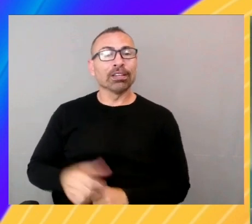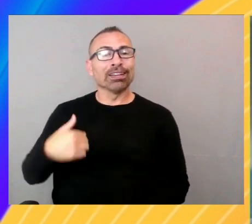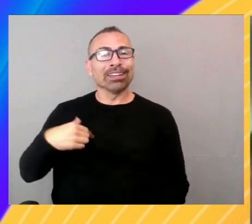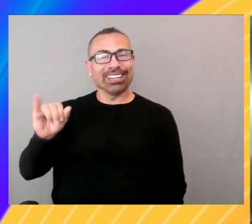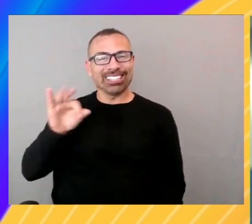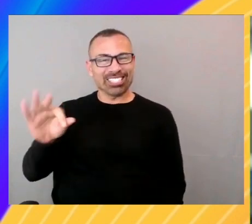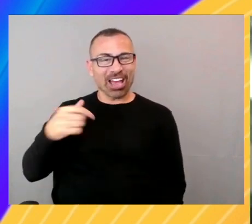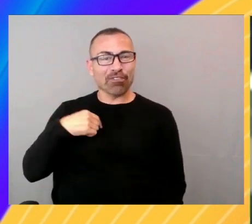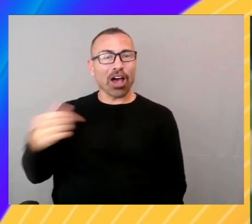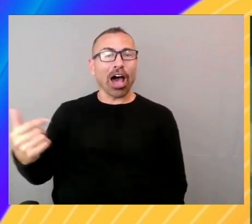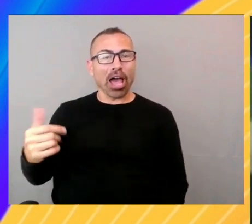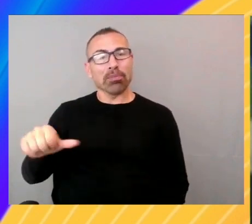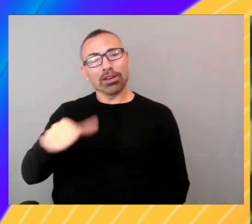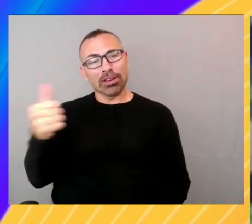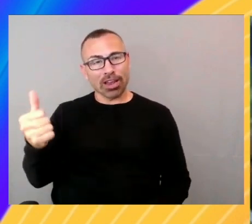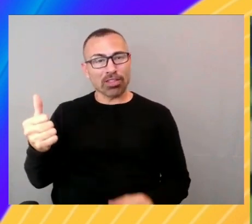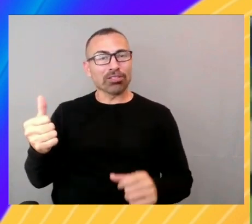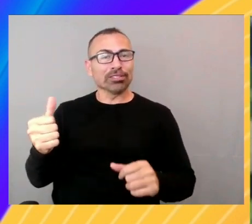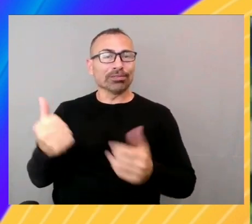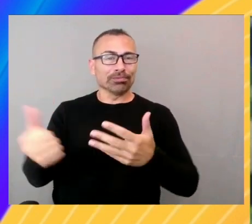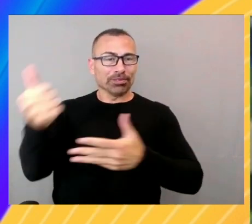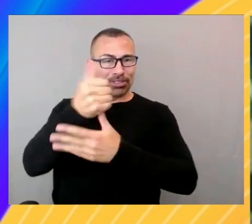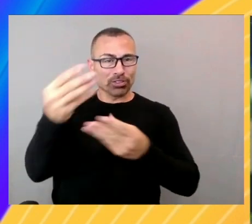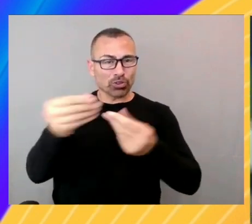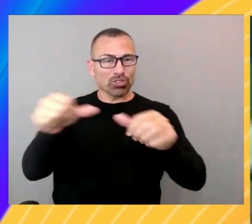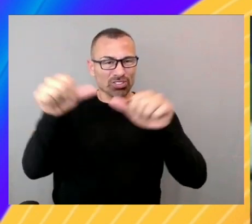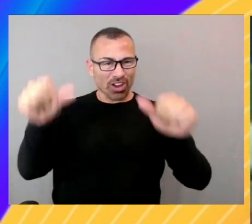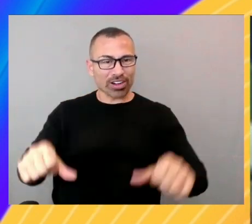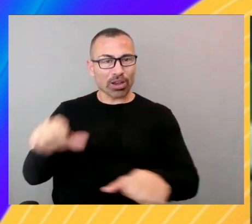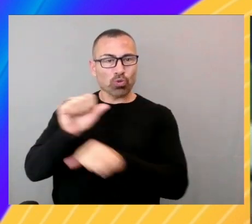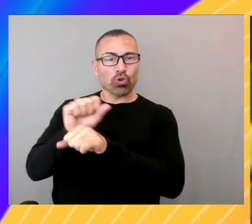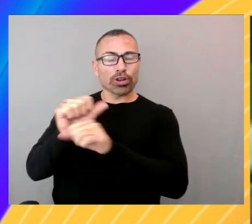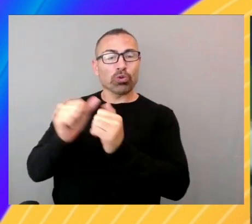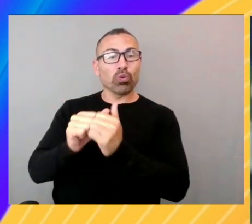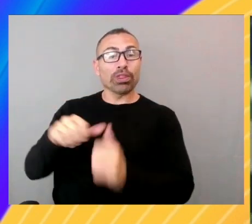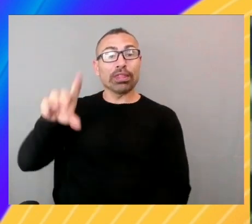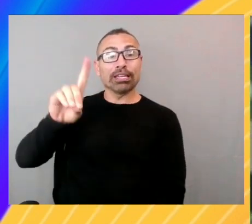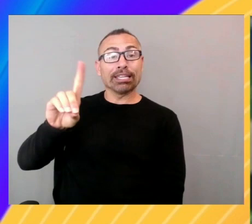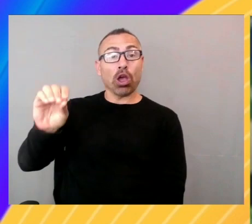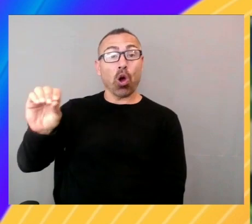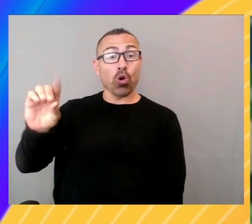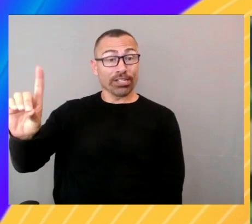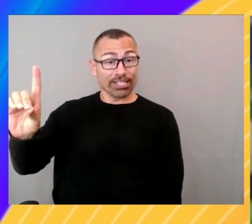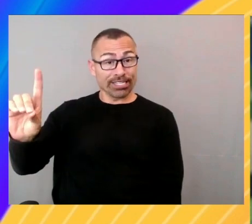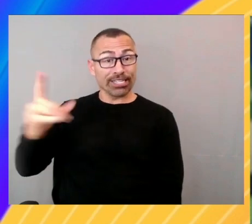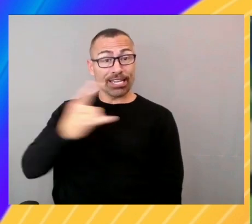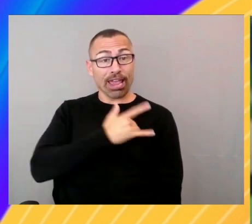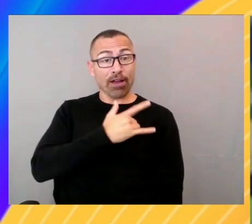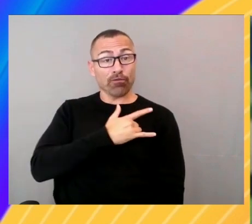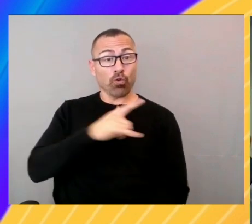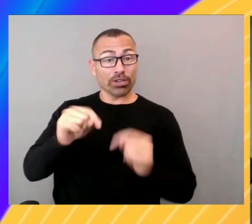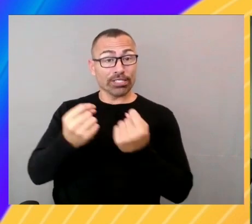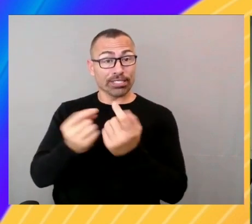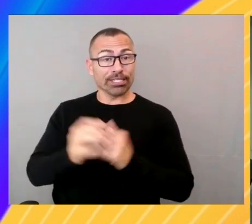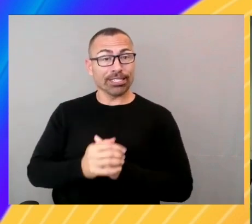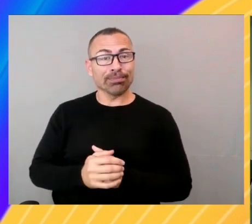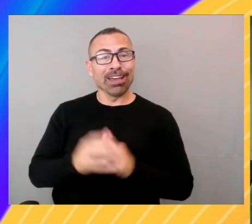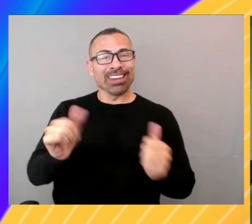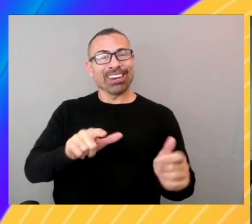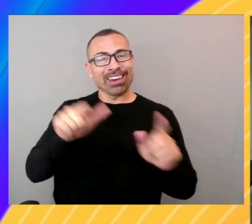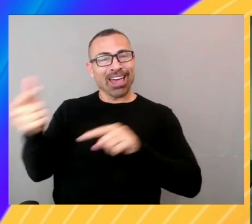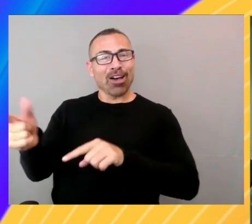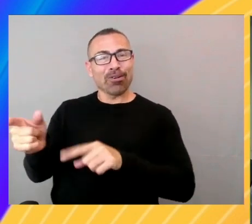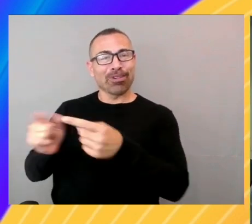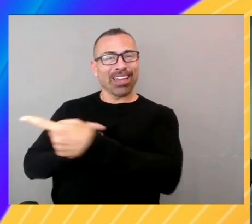Glad to be back here at AWS On Air live. And let's pass it over to our guest, Siri. Welcome to the